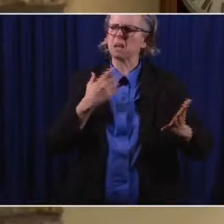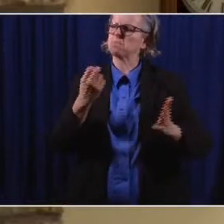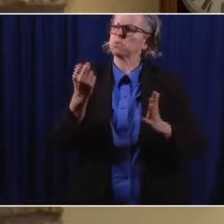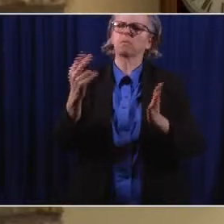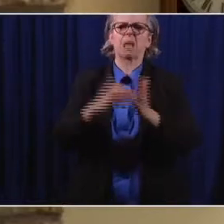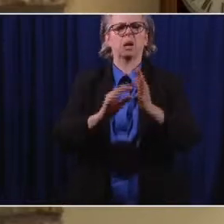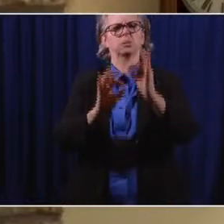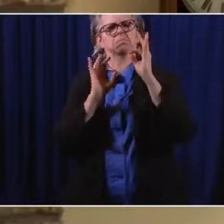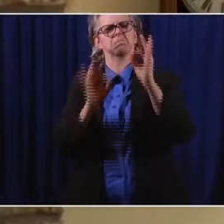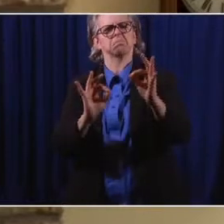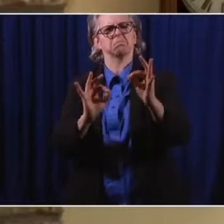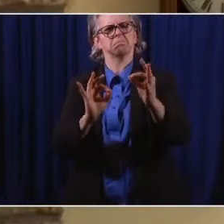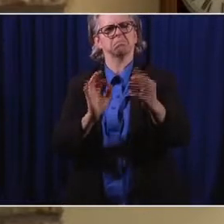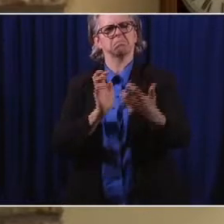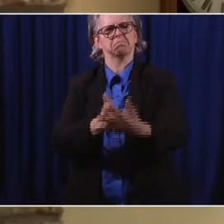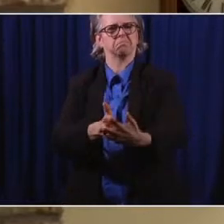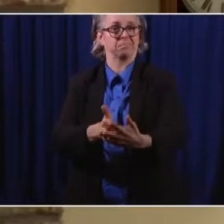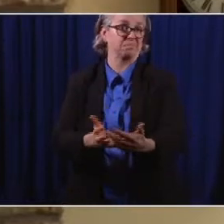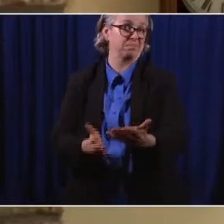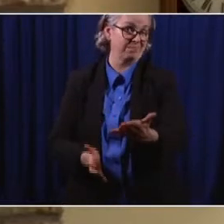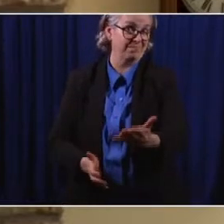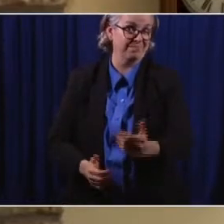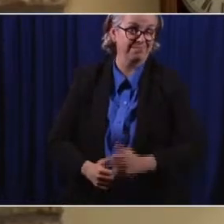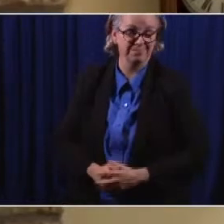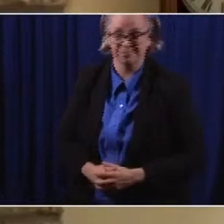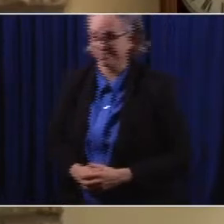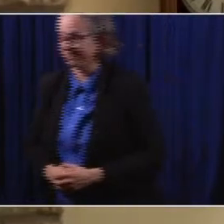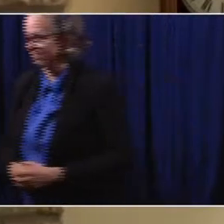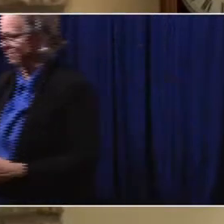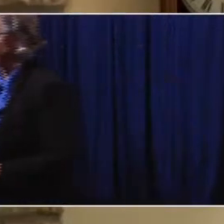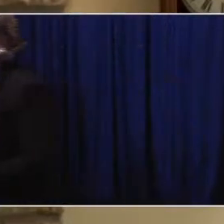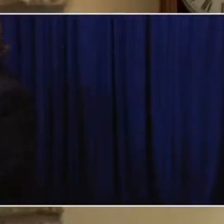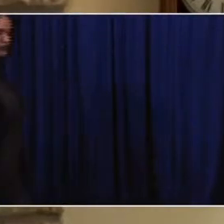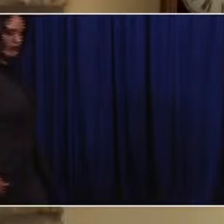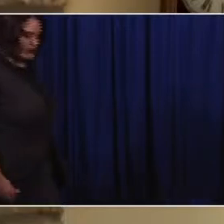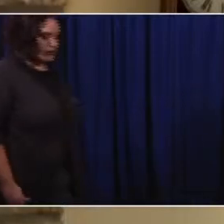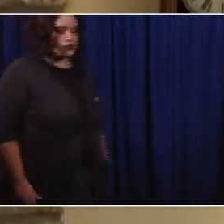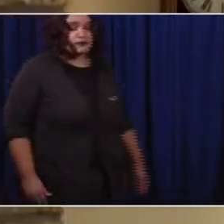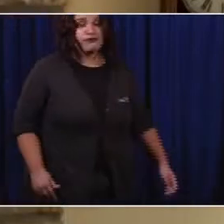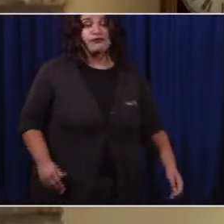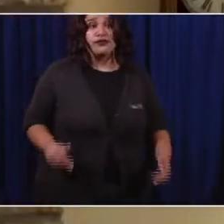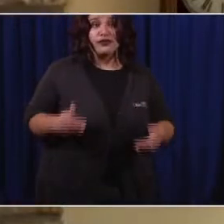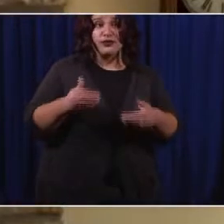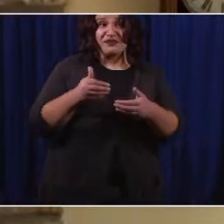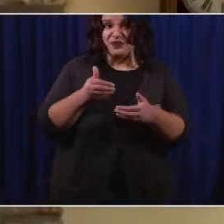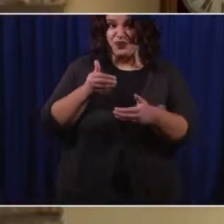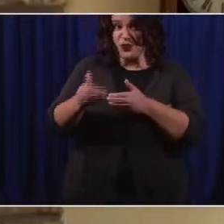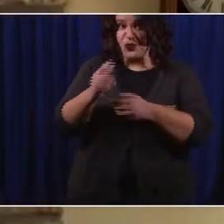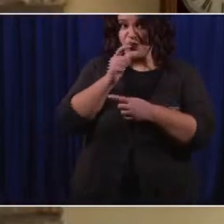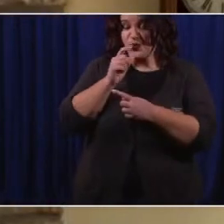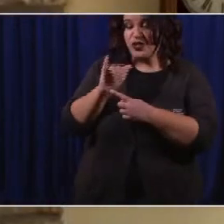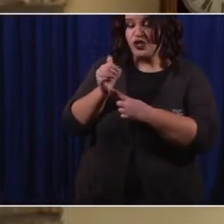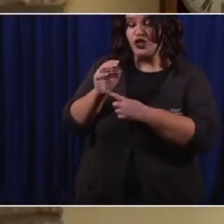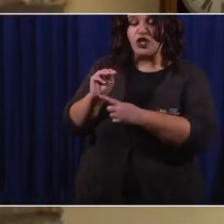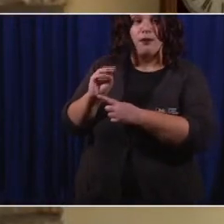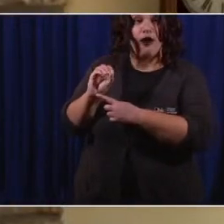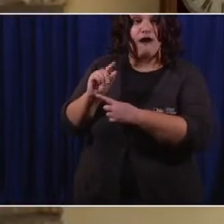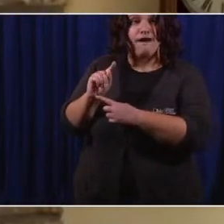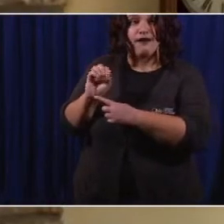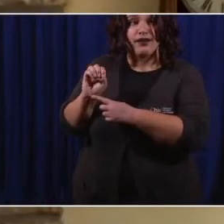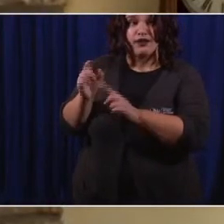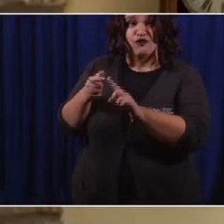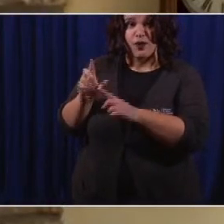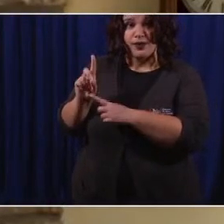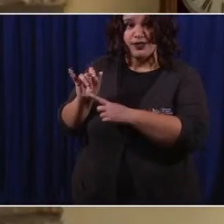question is from Jim Oddie at WHIO in Dayton. Hey, Jim. Hey, Governor. Given the fact